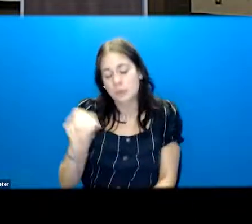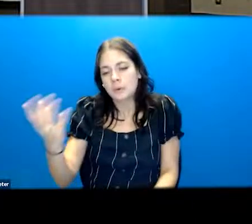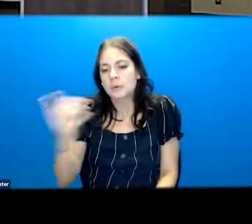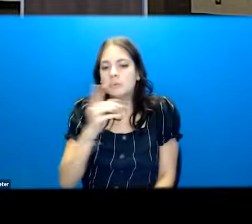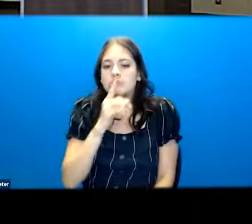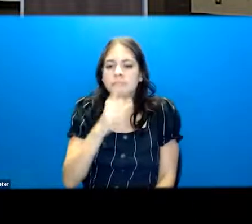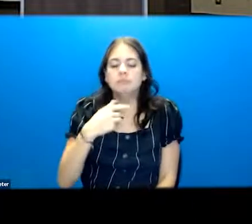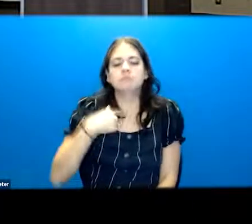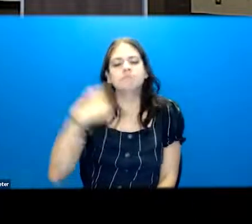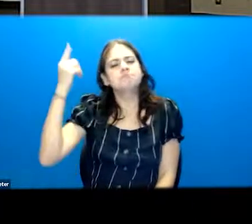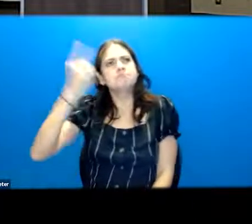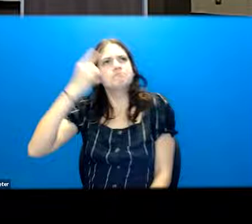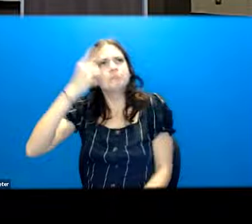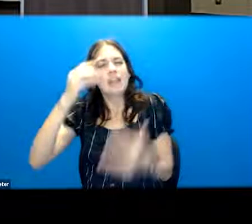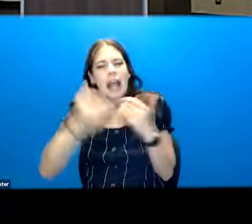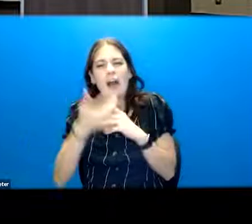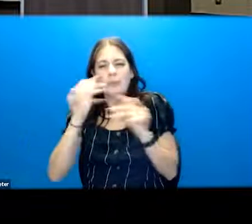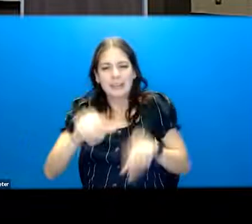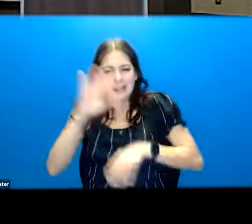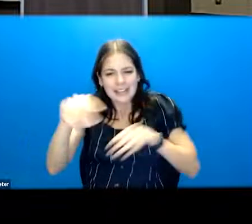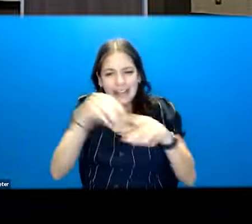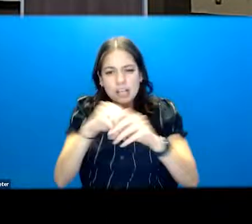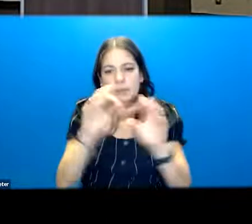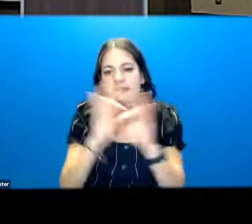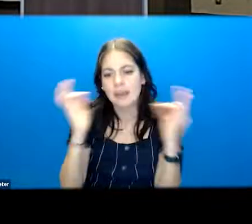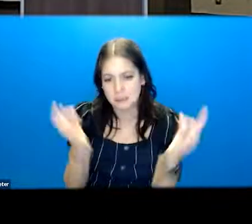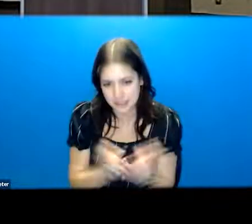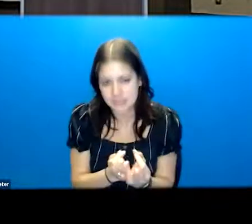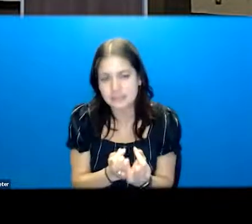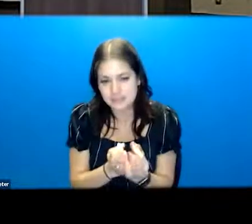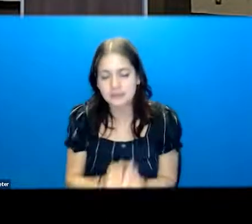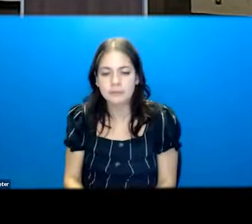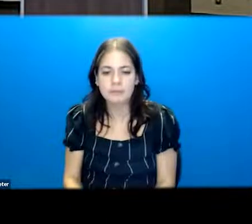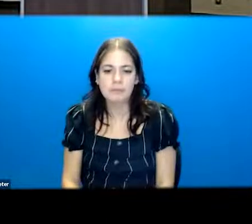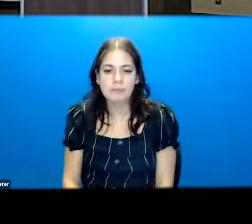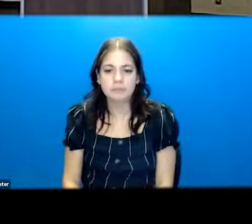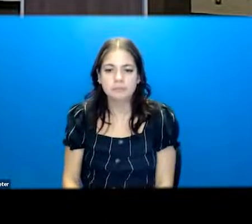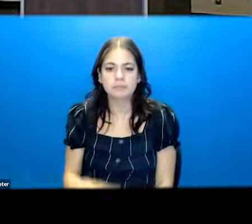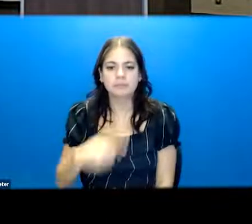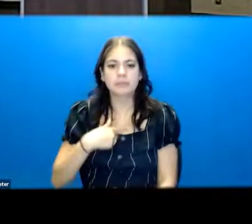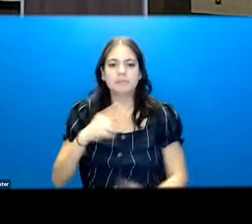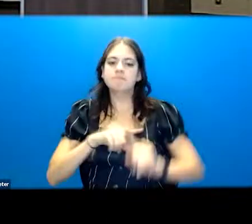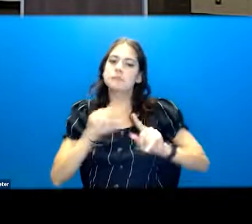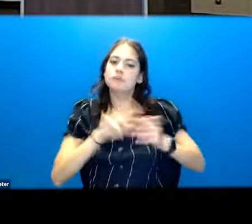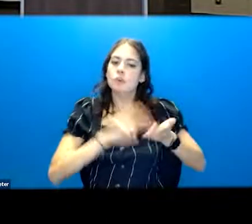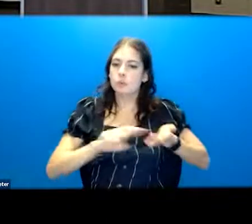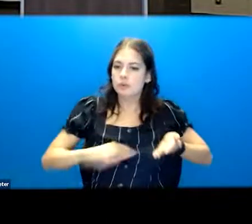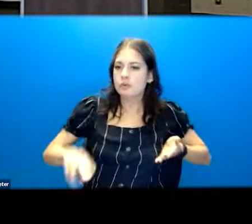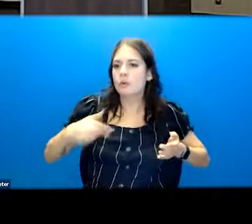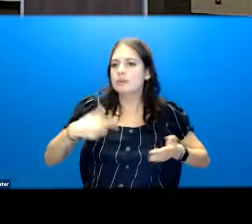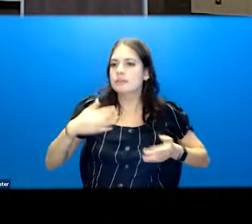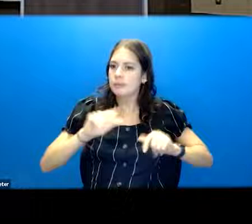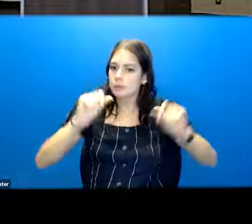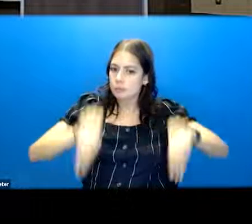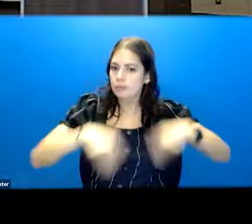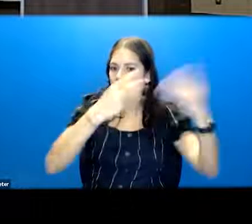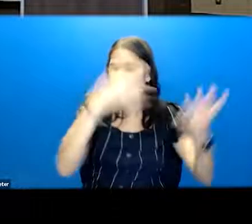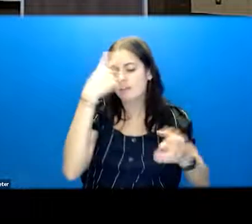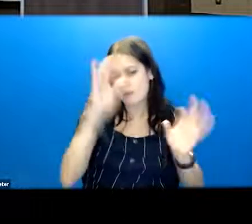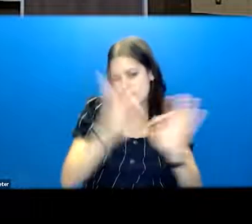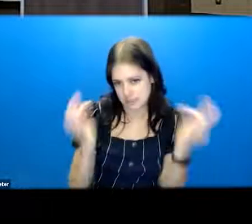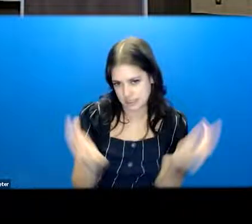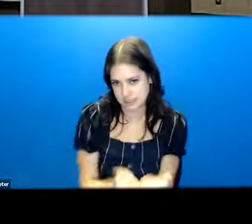being thoughtful about how you engage with family members and what resources it is that you provide to family